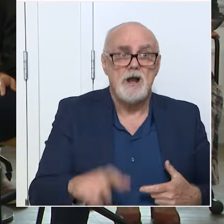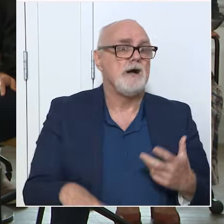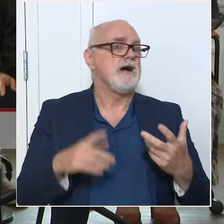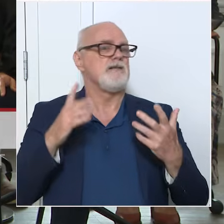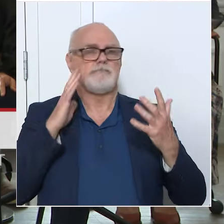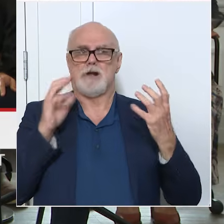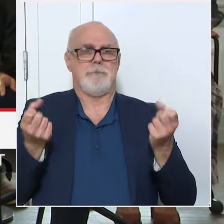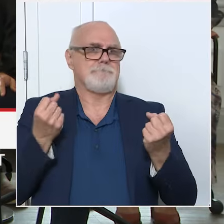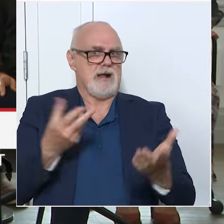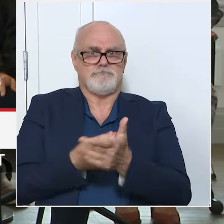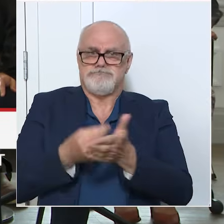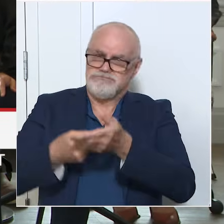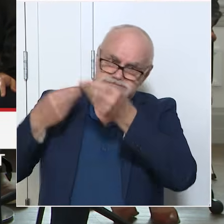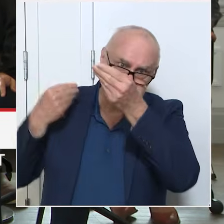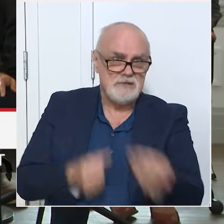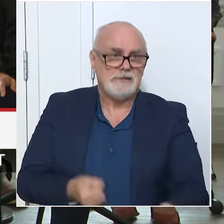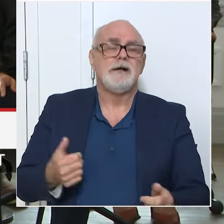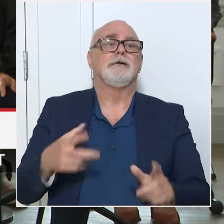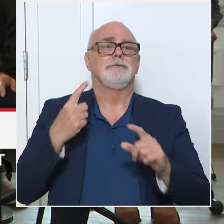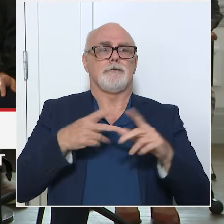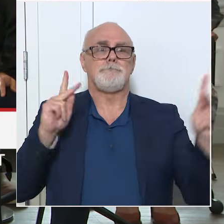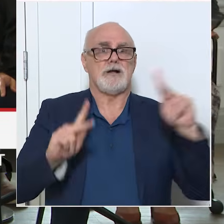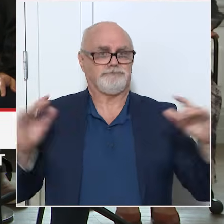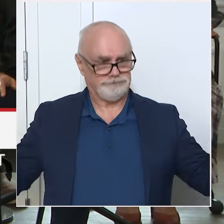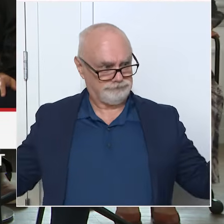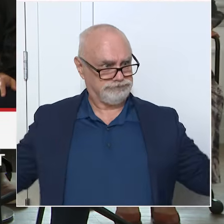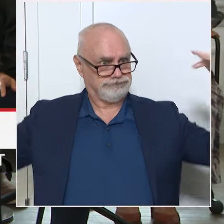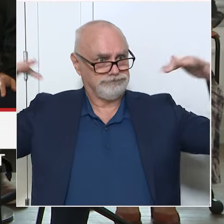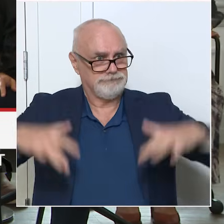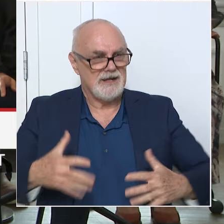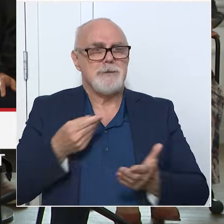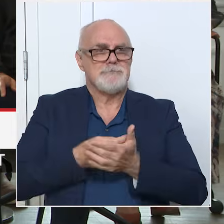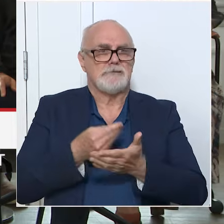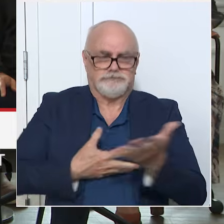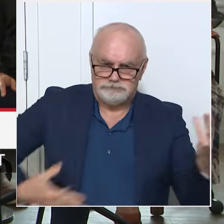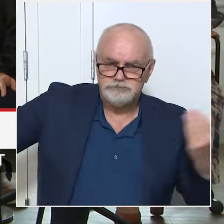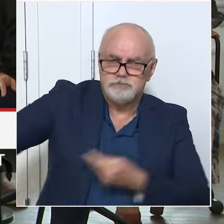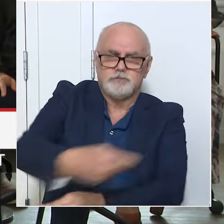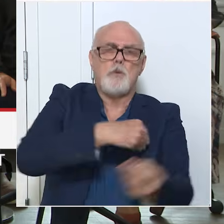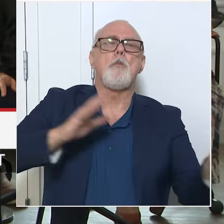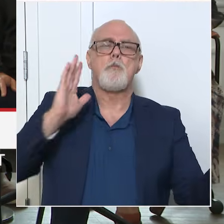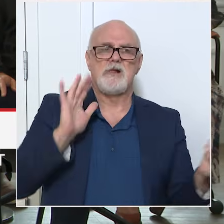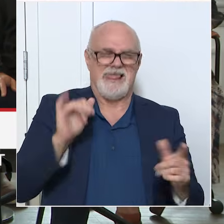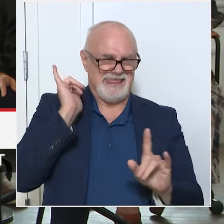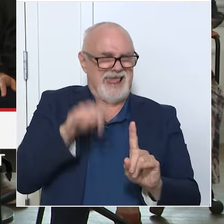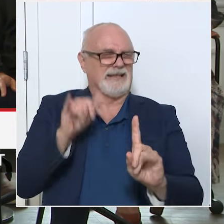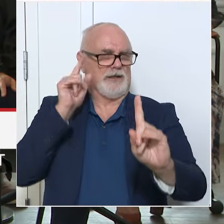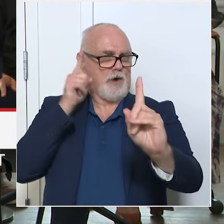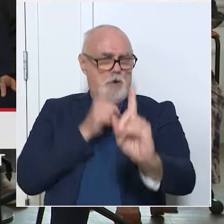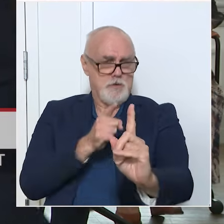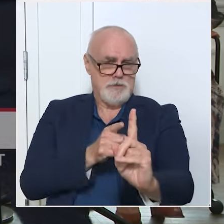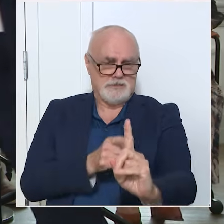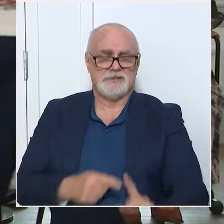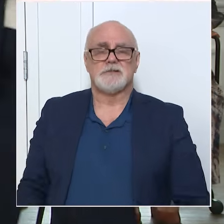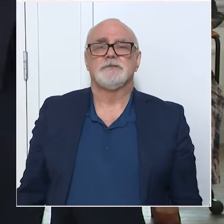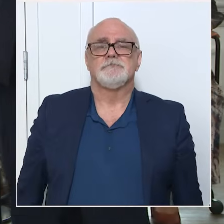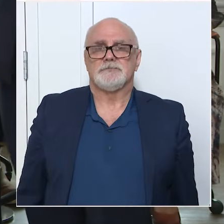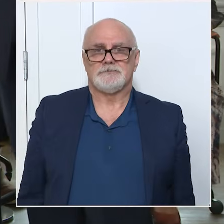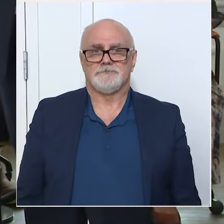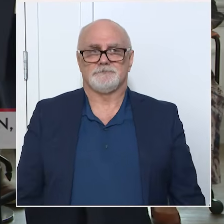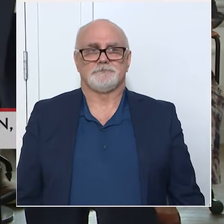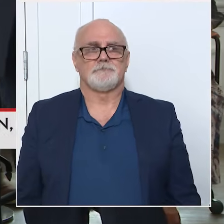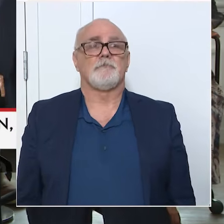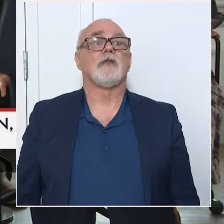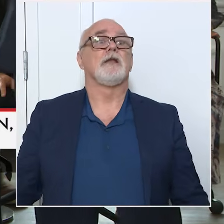international visitors to DC, which is always the platform that we've wanted to create for our entertainment ecosystem. Okay, anything